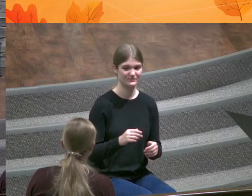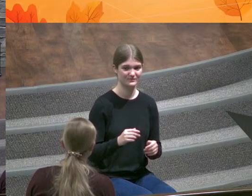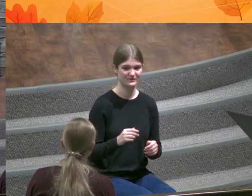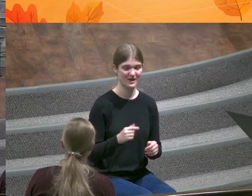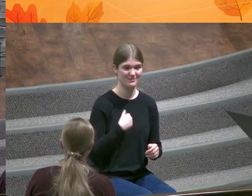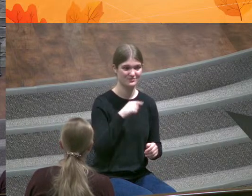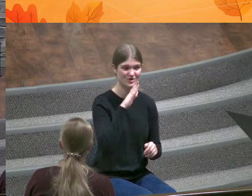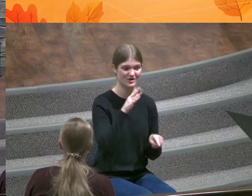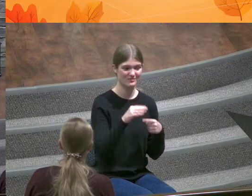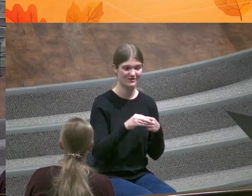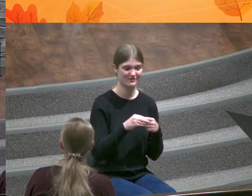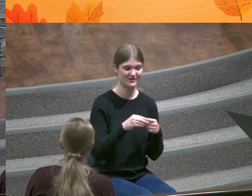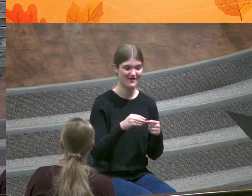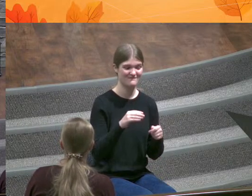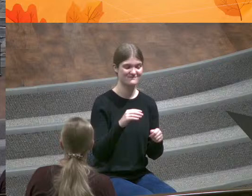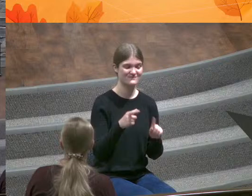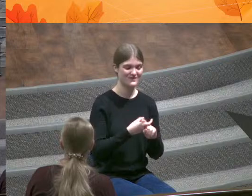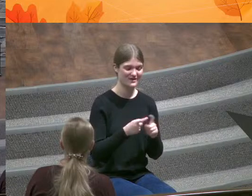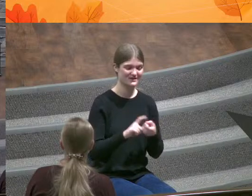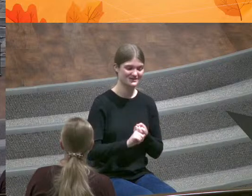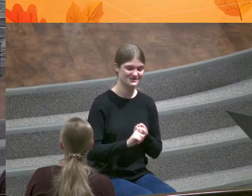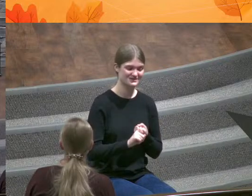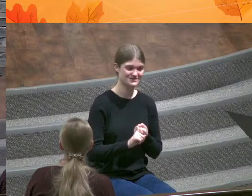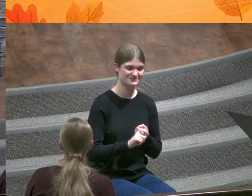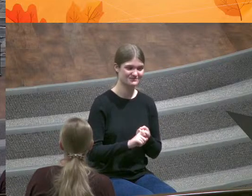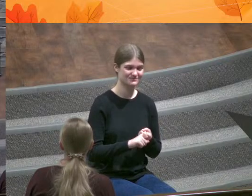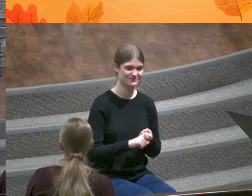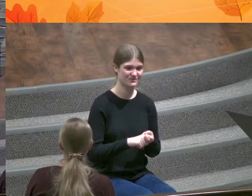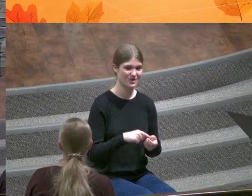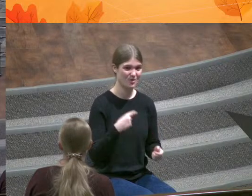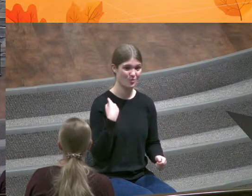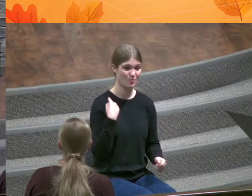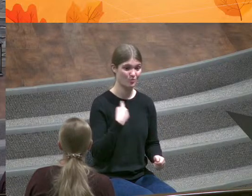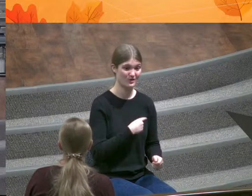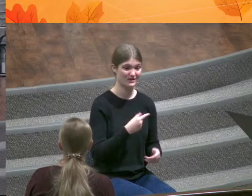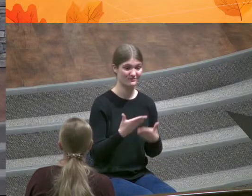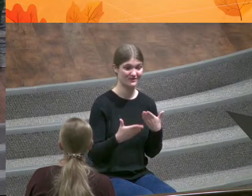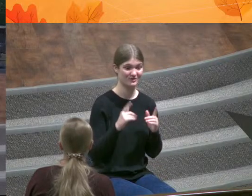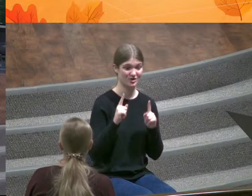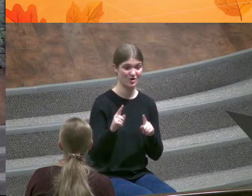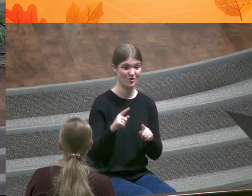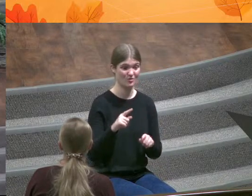I'm talking about friends. I'm talking about we would have been in each other's weddings.